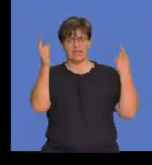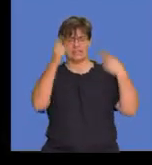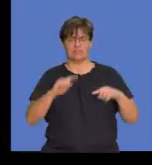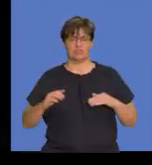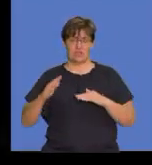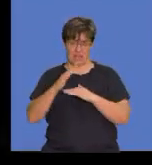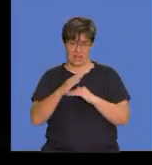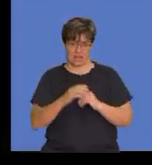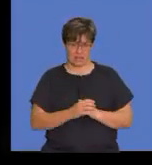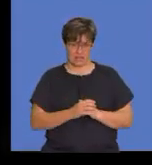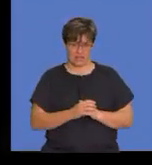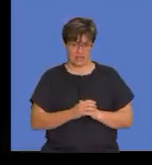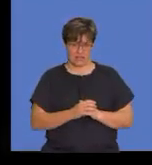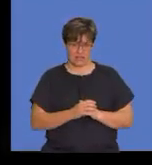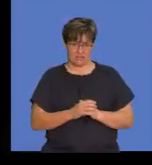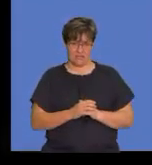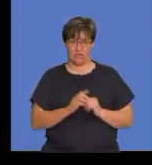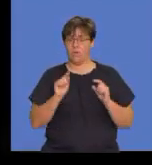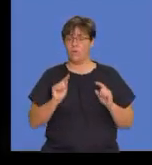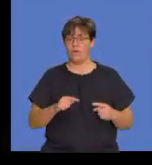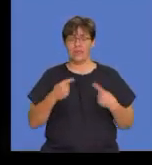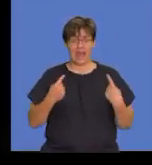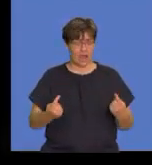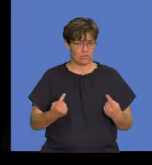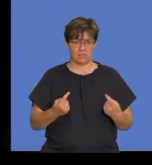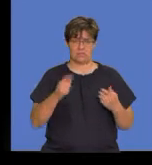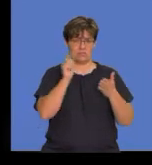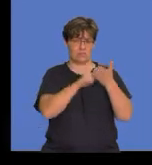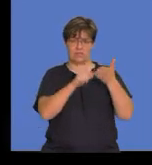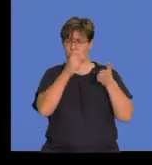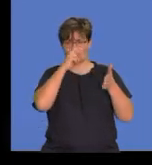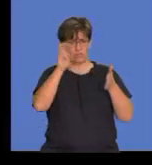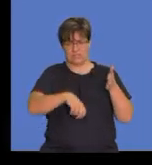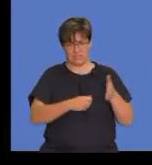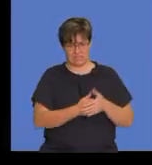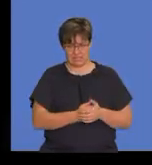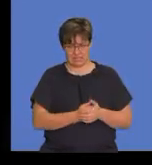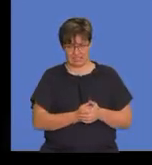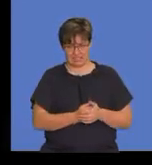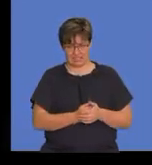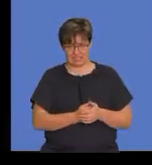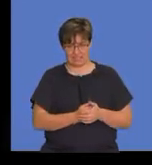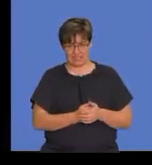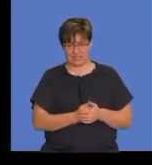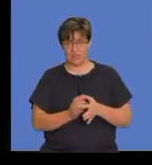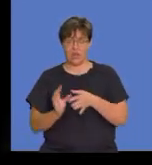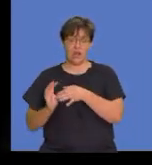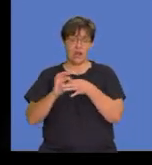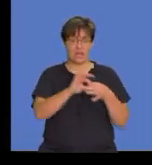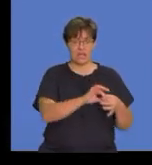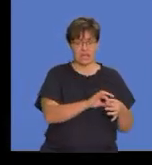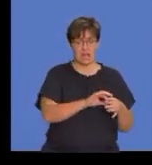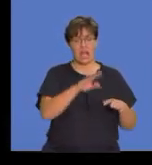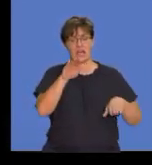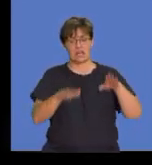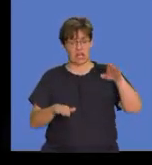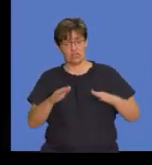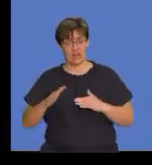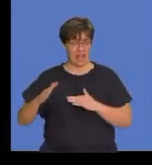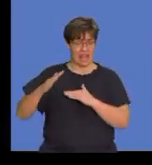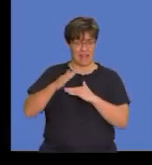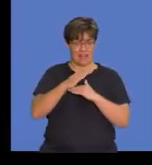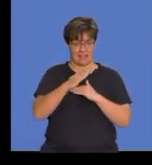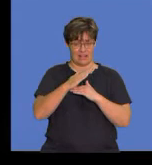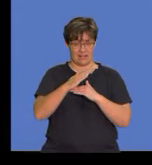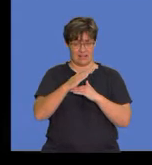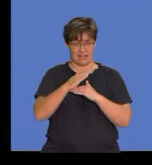angle without a calculator, right? To link the ratio and the